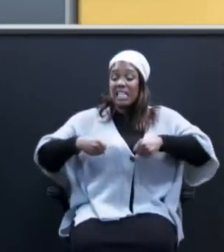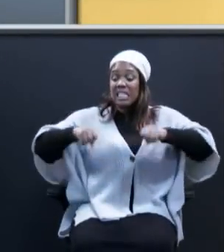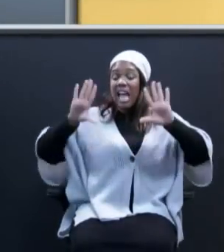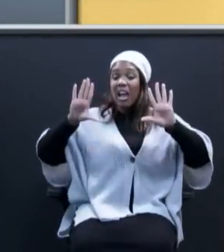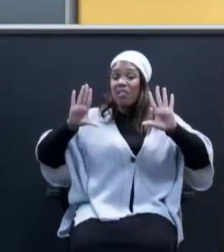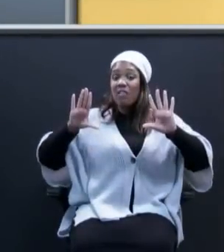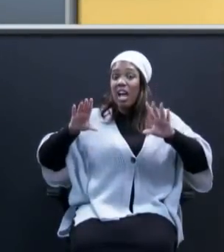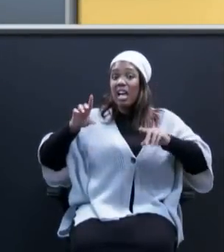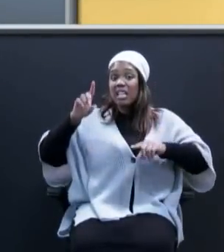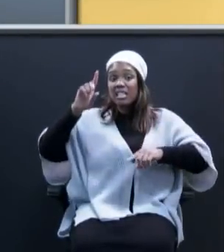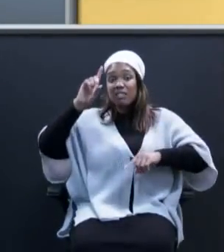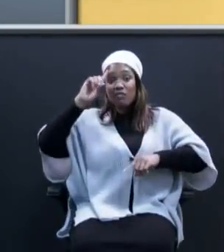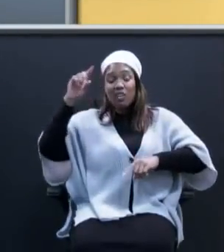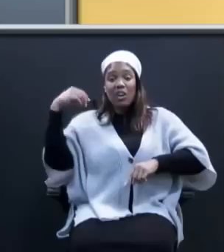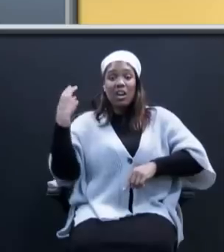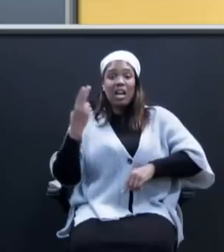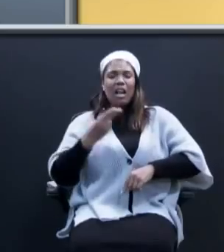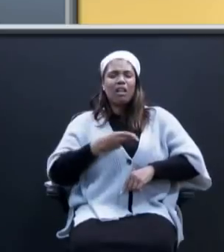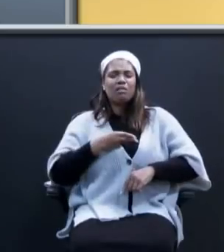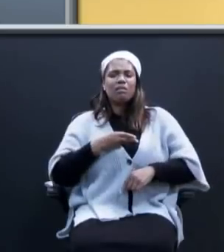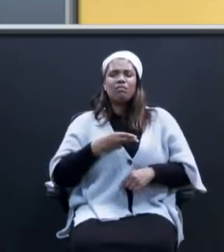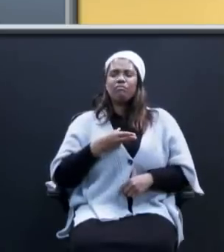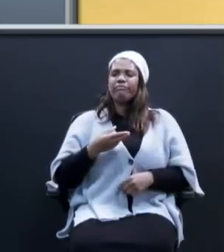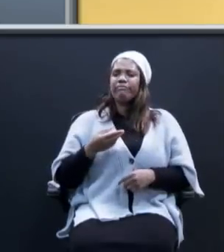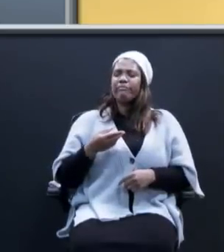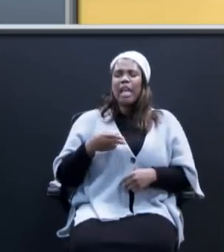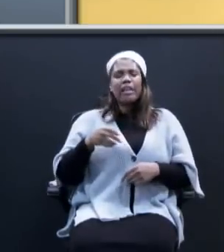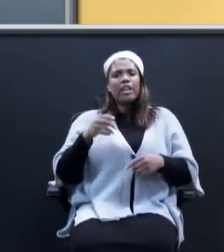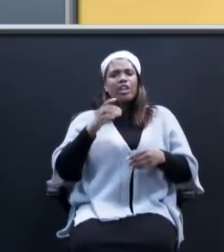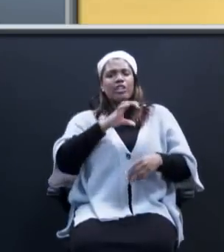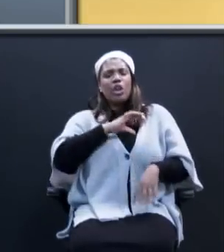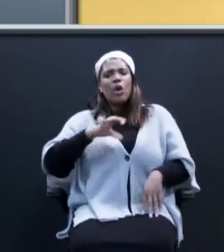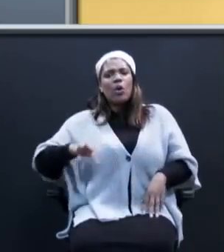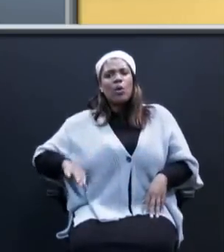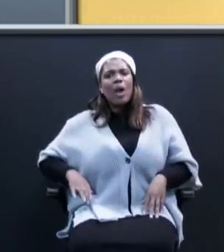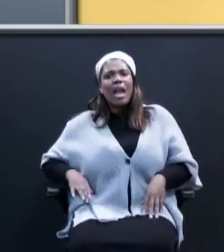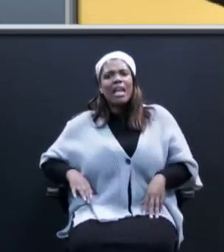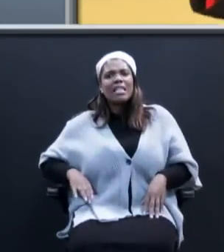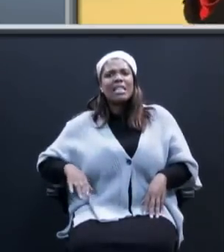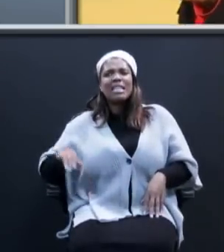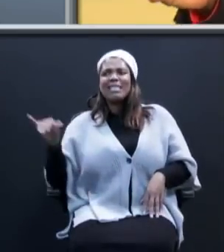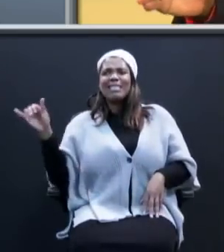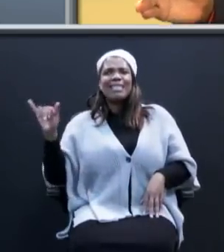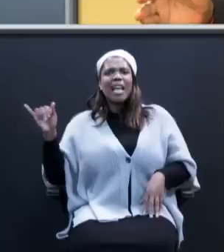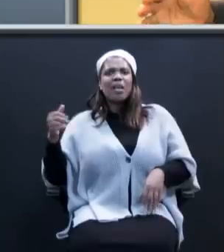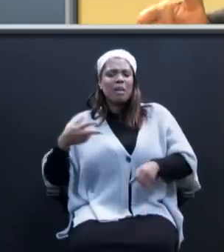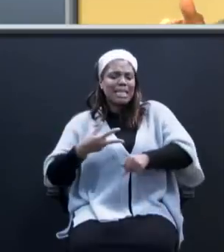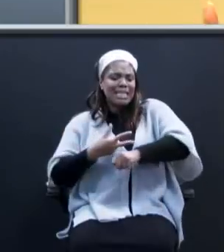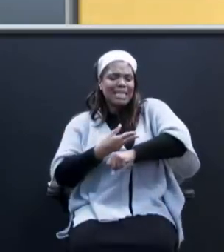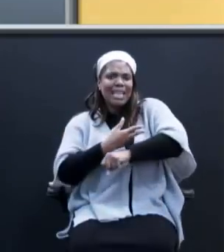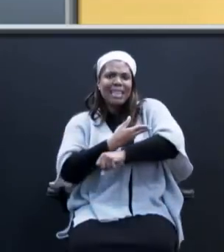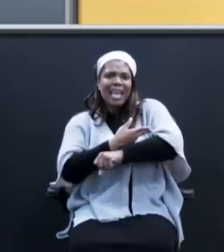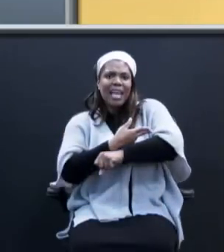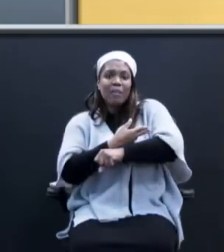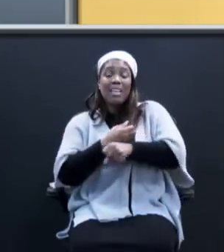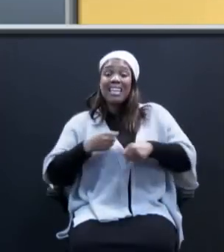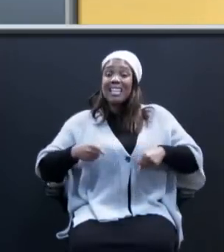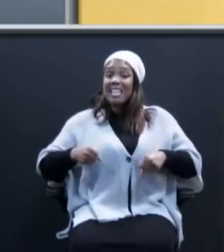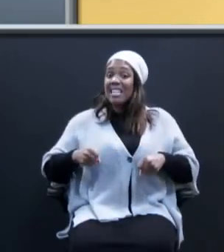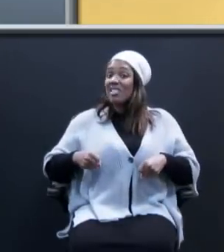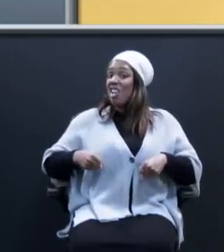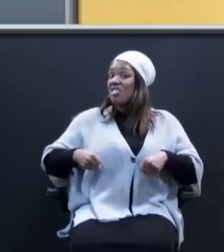It represented Jesus. To whom Christ our Passover is sacrificed for